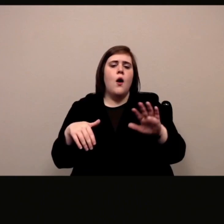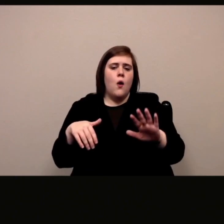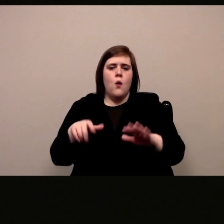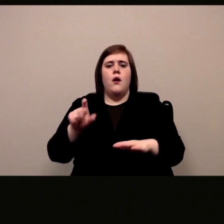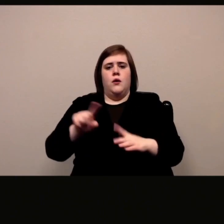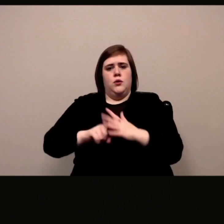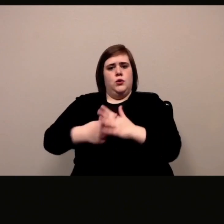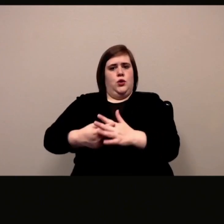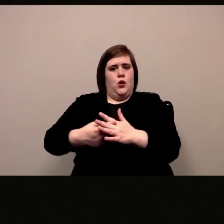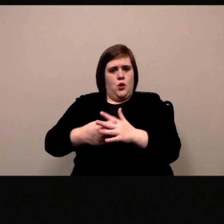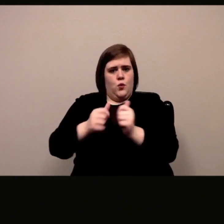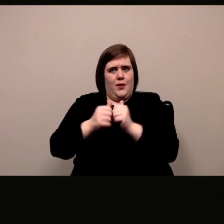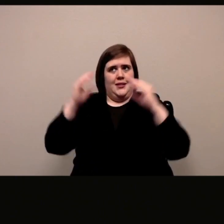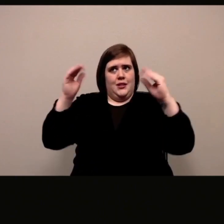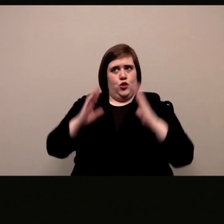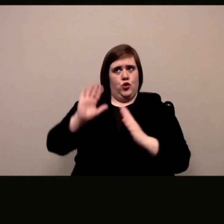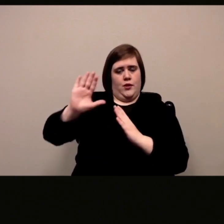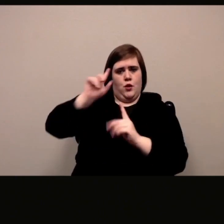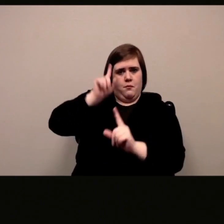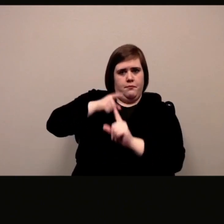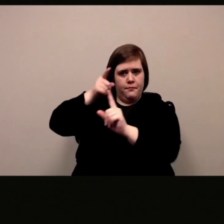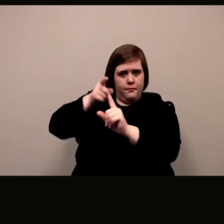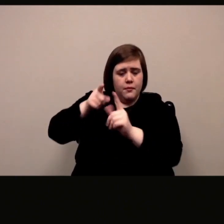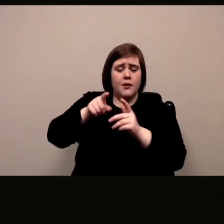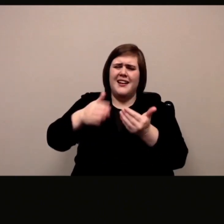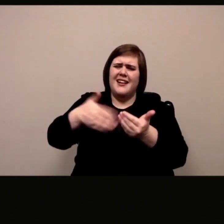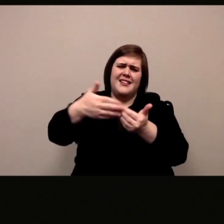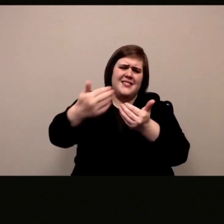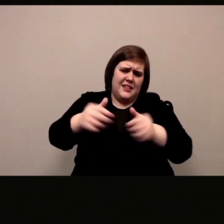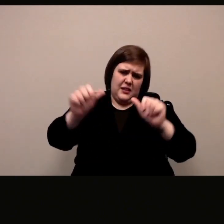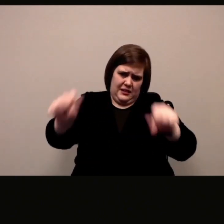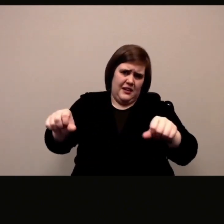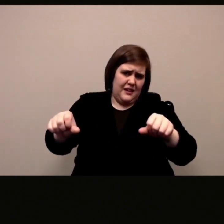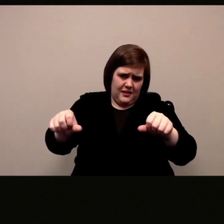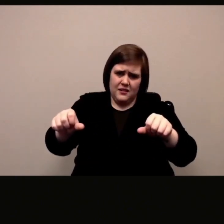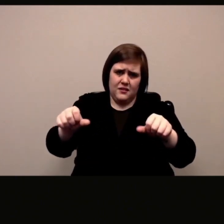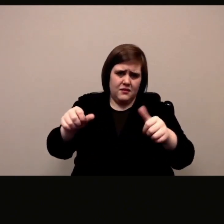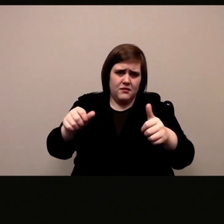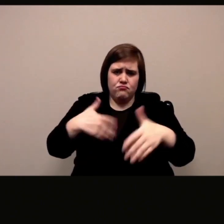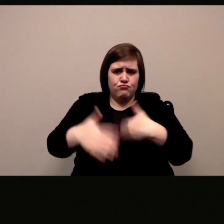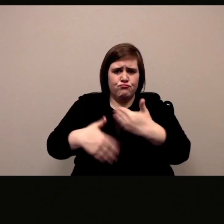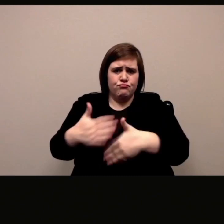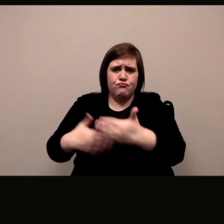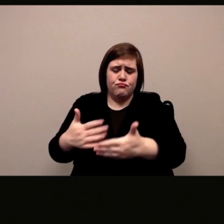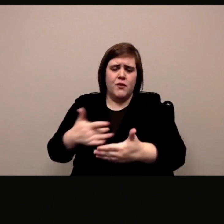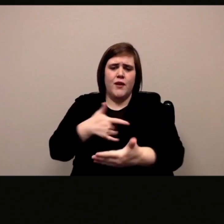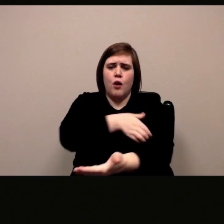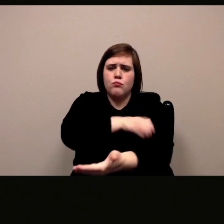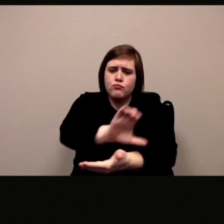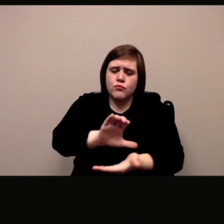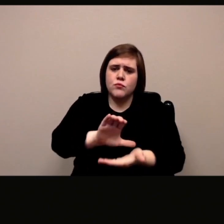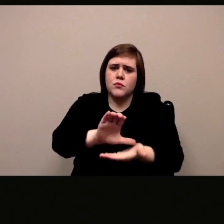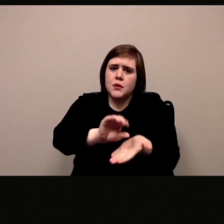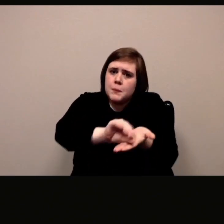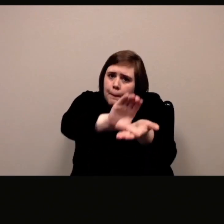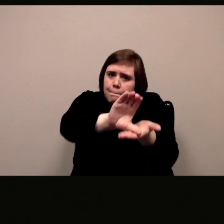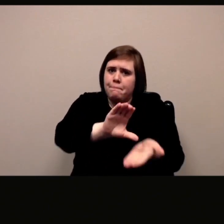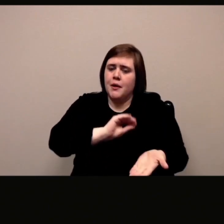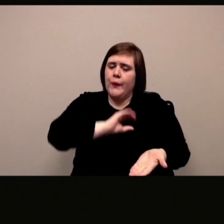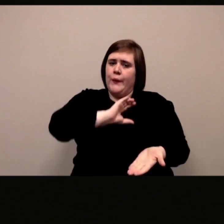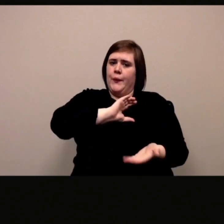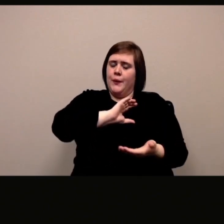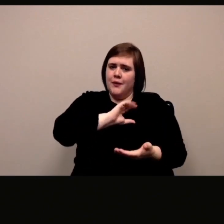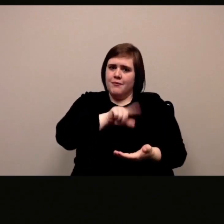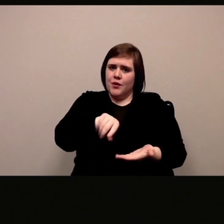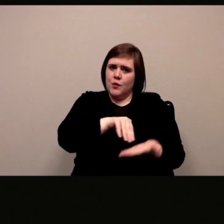teacher mindset, and then easily you can build those that confidence in those students, because they're going to see,